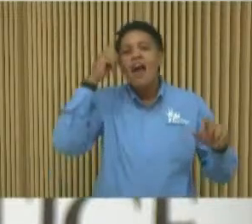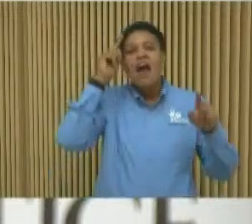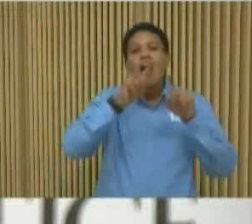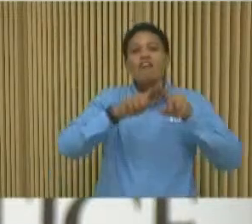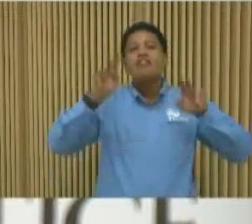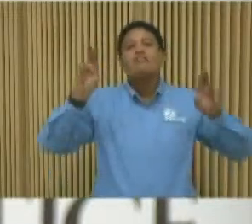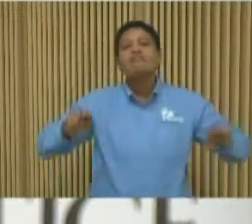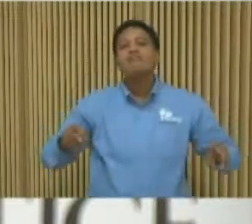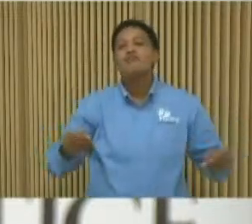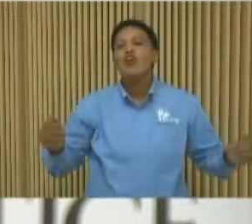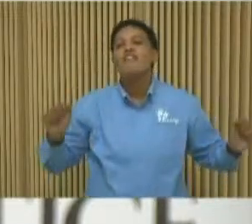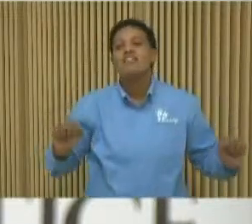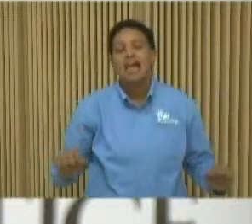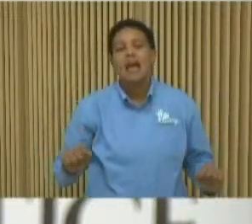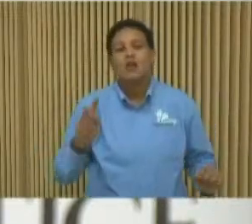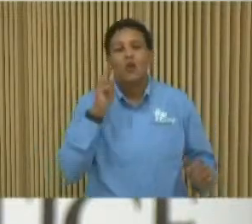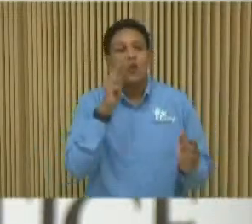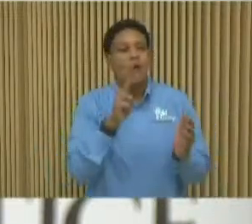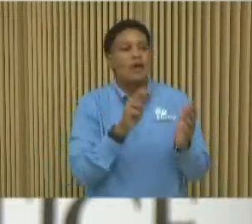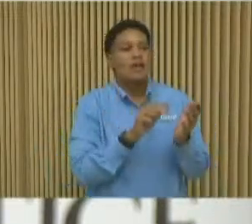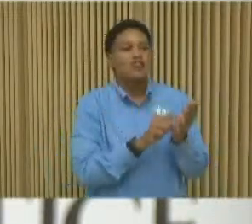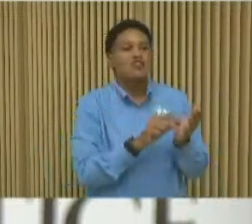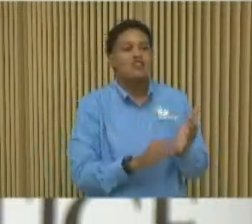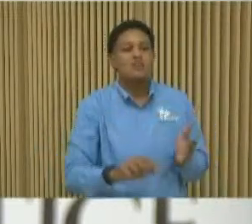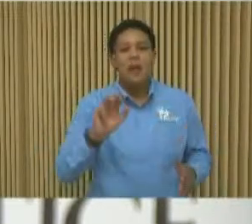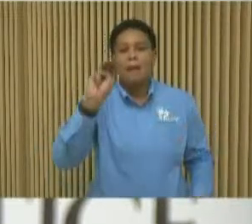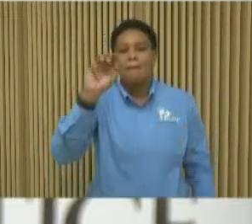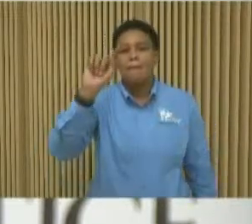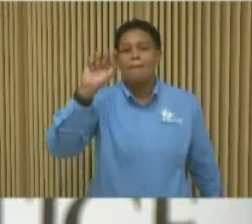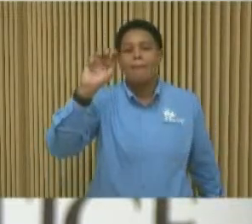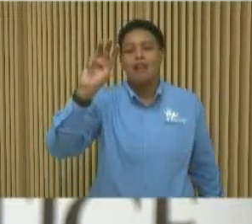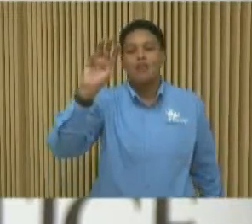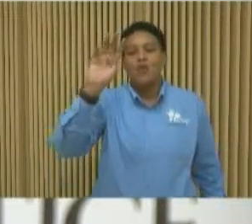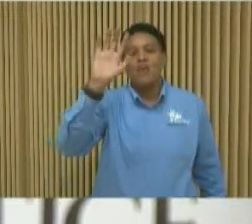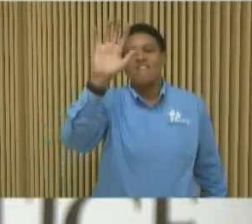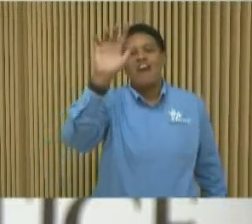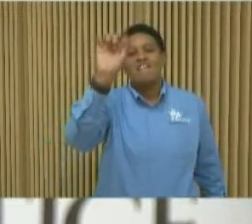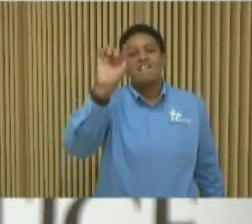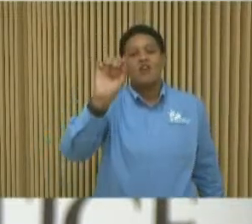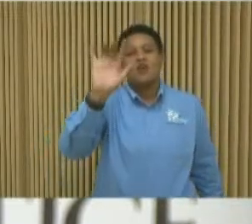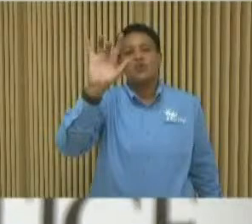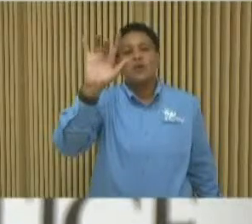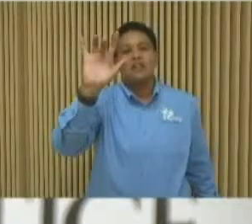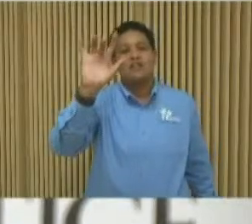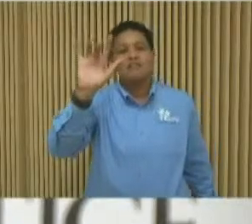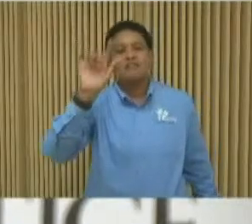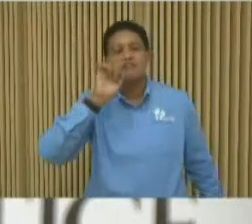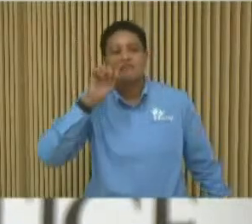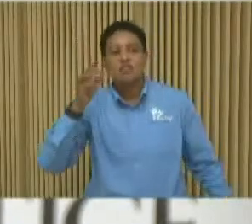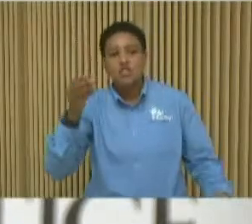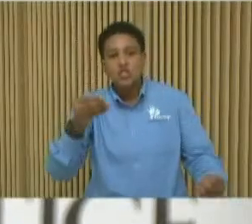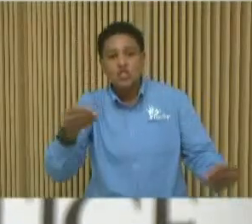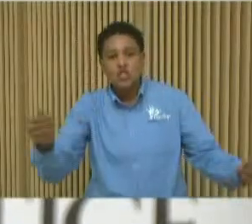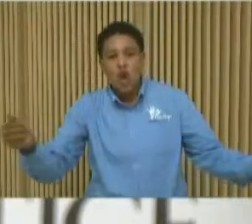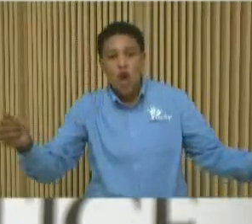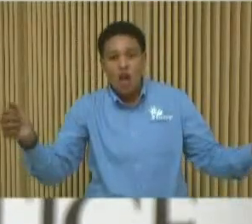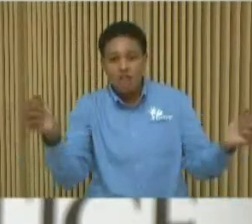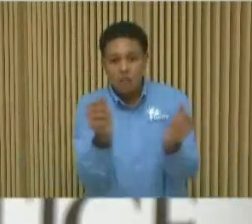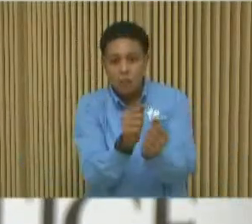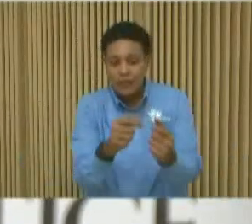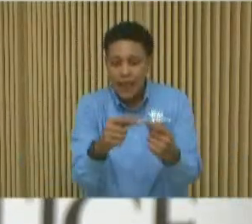the scriptures, Matthew 5:25 says, settle with thine adversary on the way to